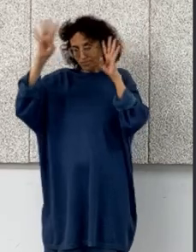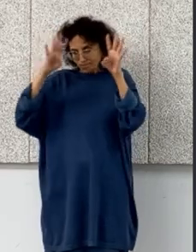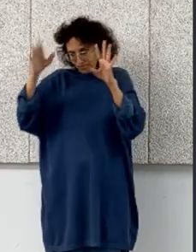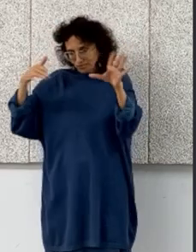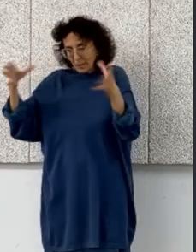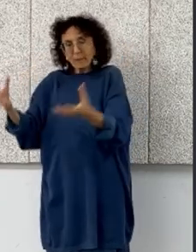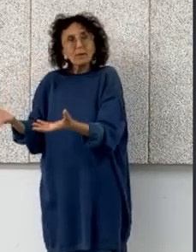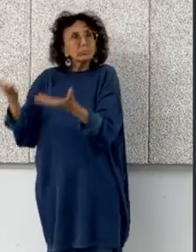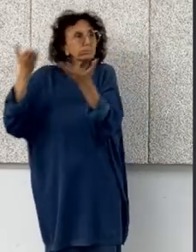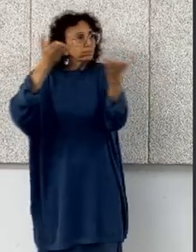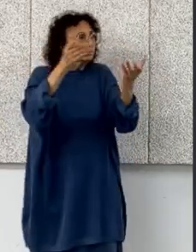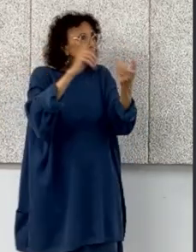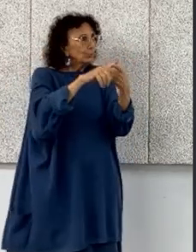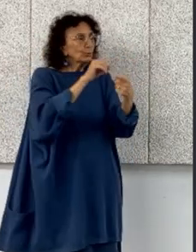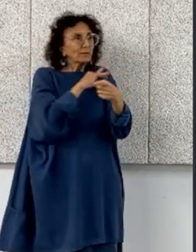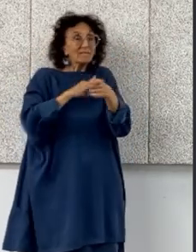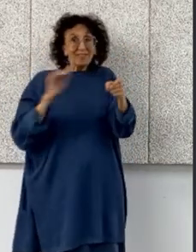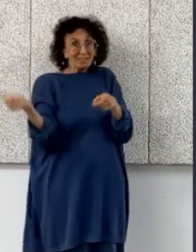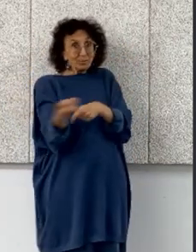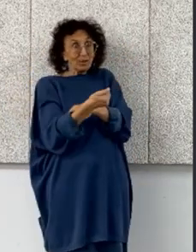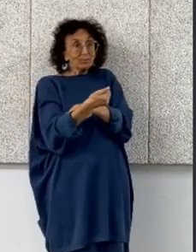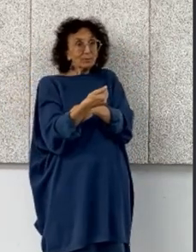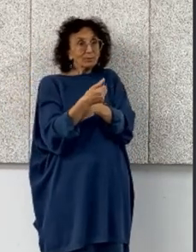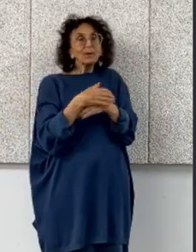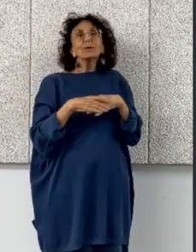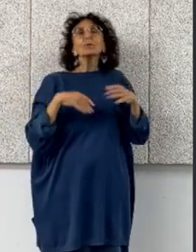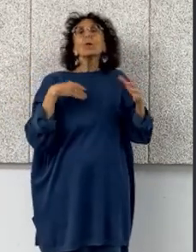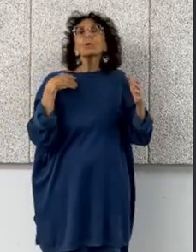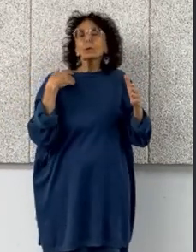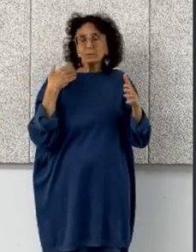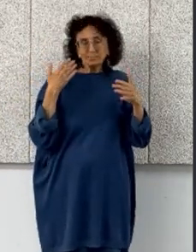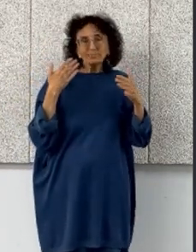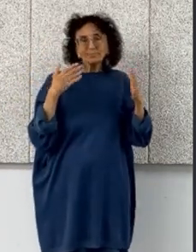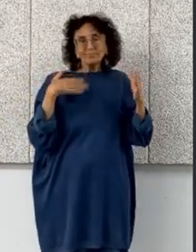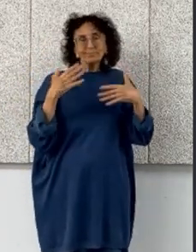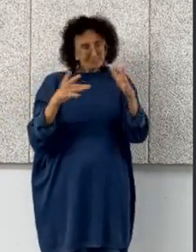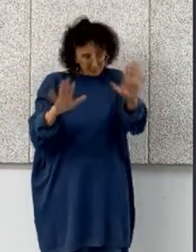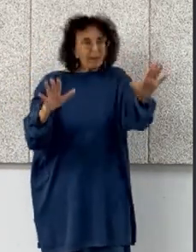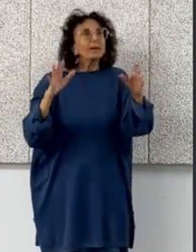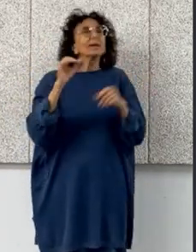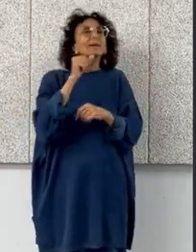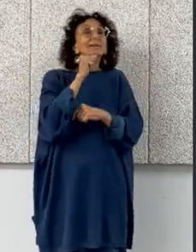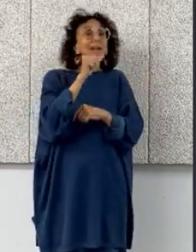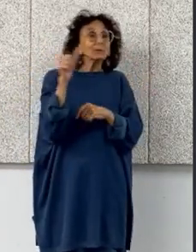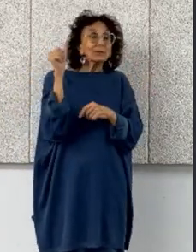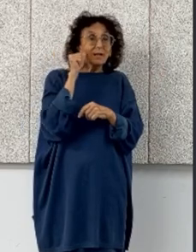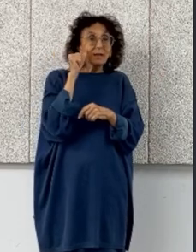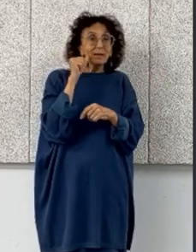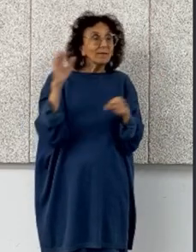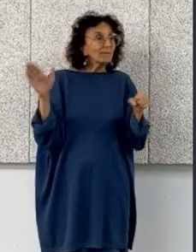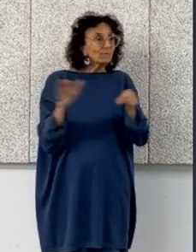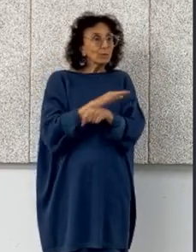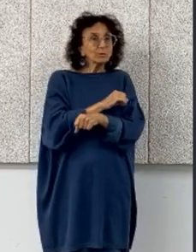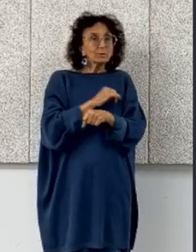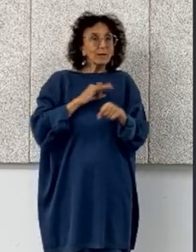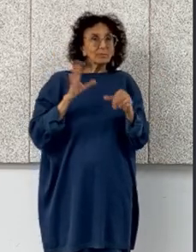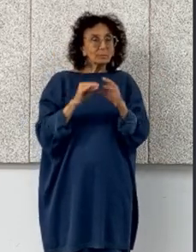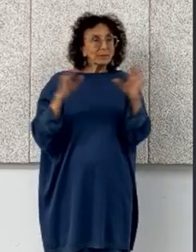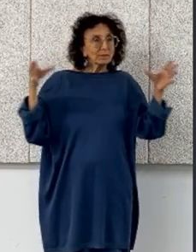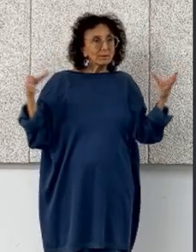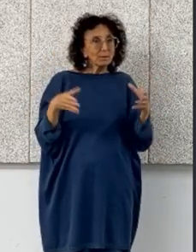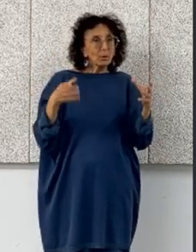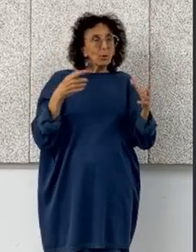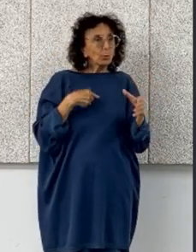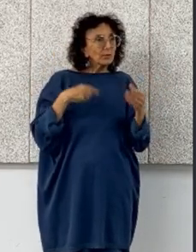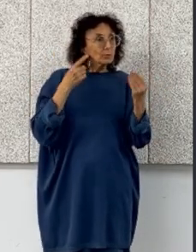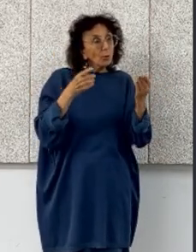you know, so fast forward a bunch of stuff. Yesterday, we had an all-staff meeting where we presented our